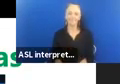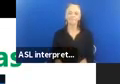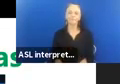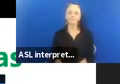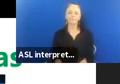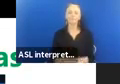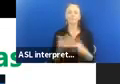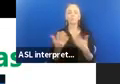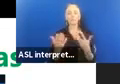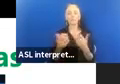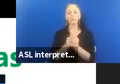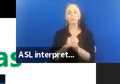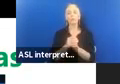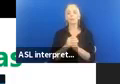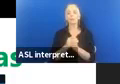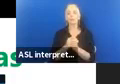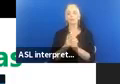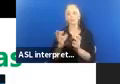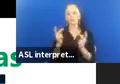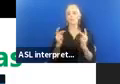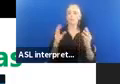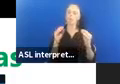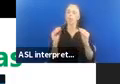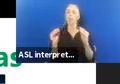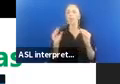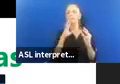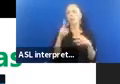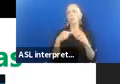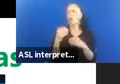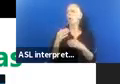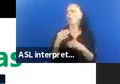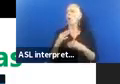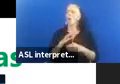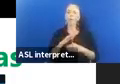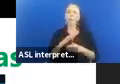So while there's a lot of chatter about silver linings and